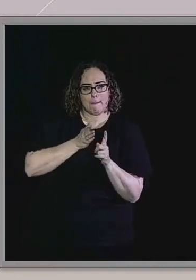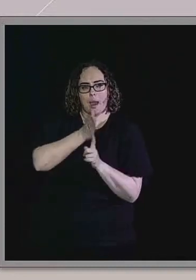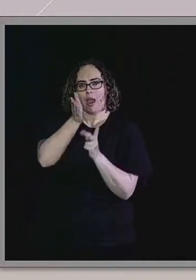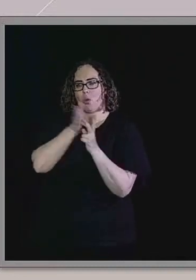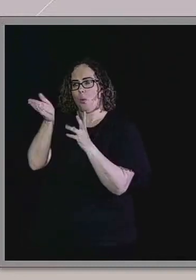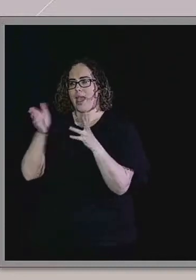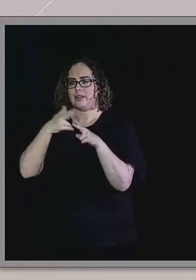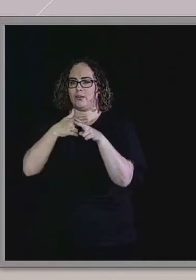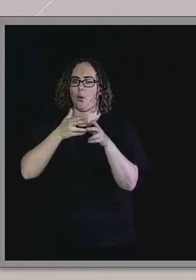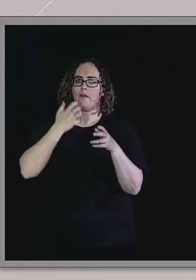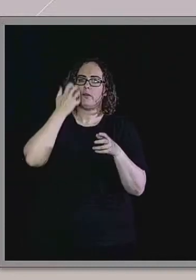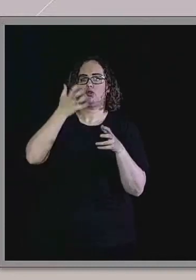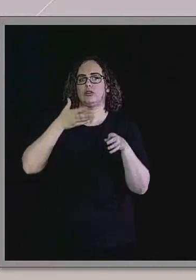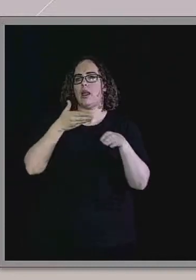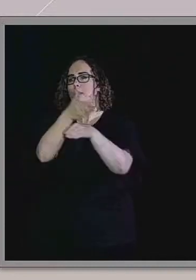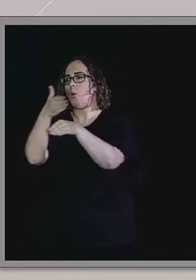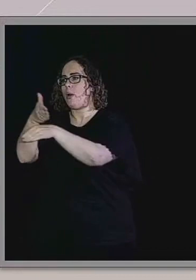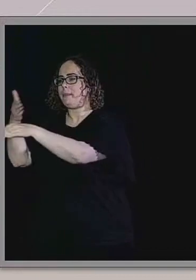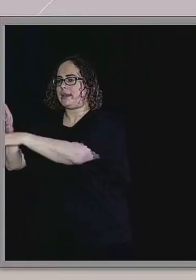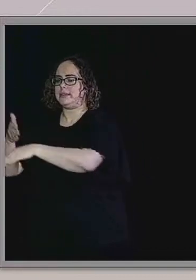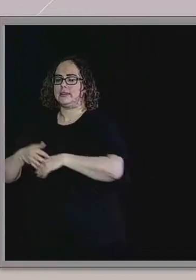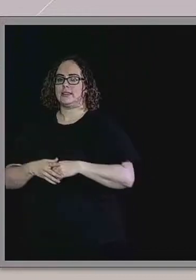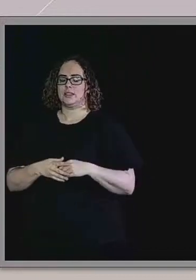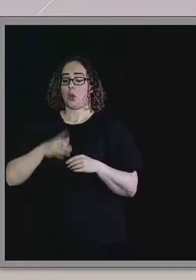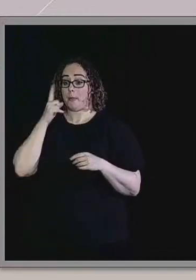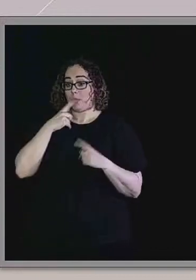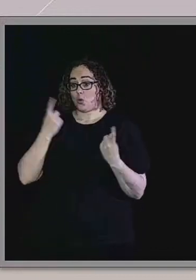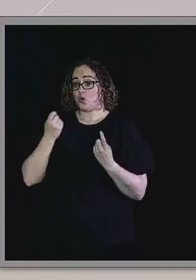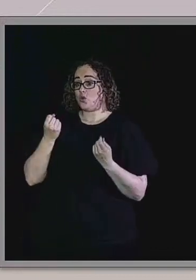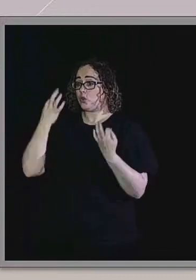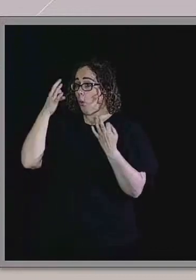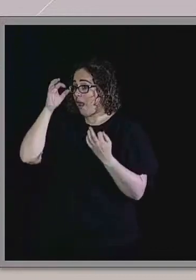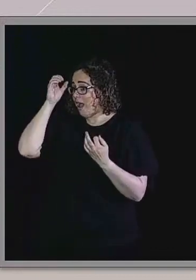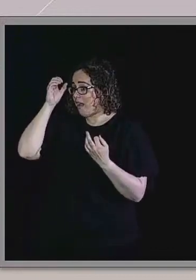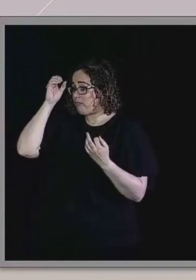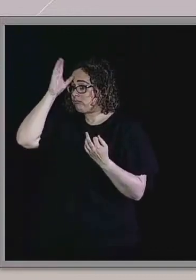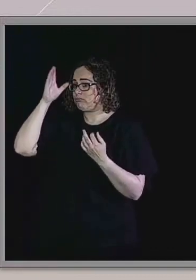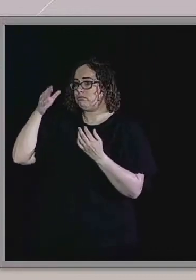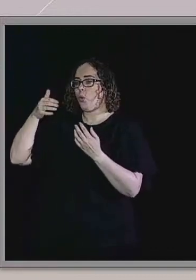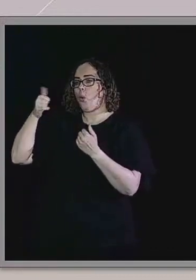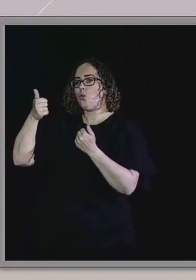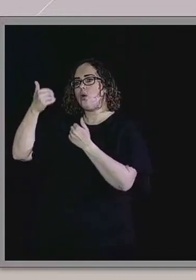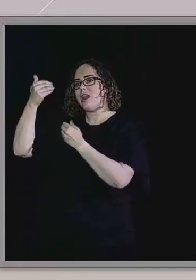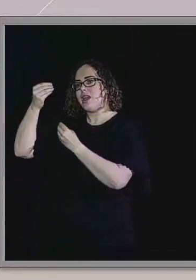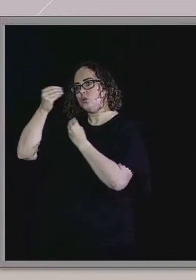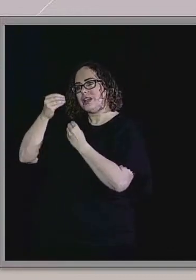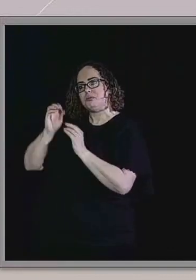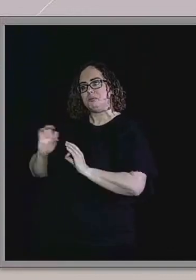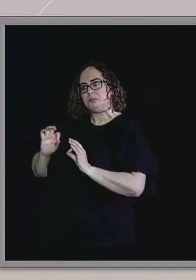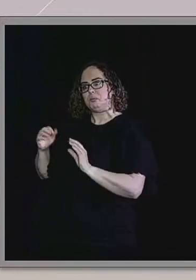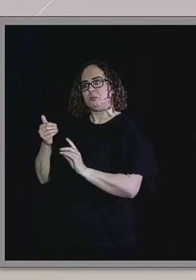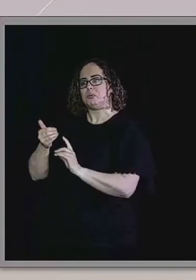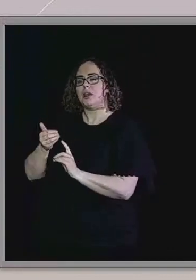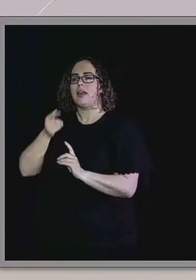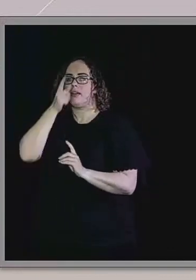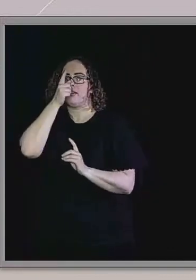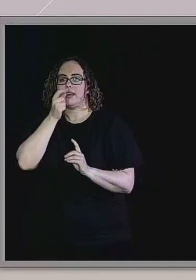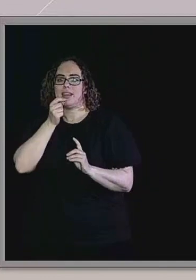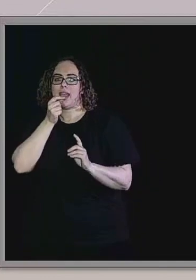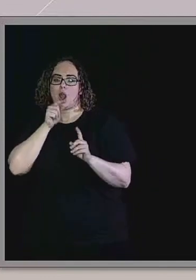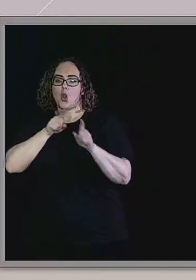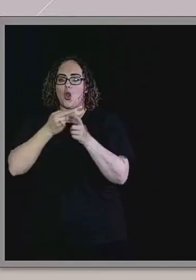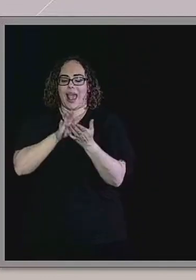doesn't have much of the education background, but knows exactly how to do the simple